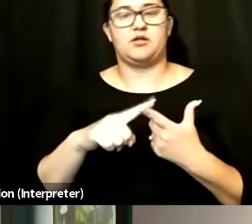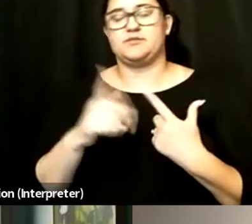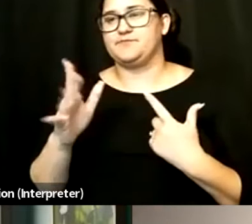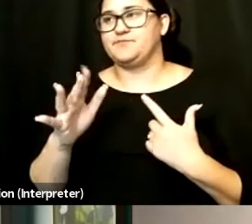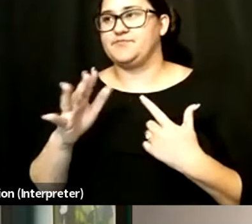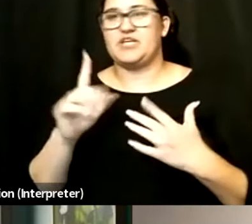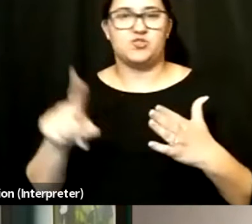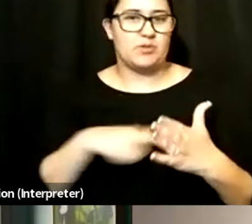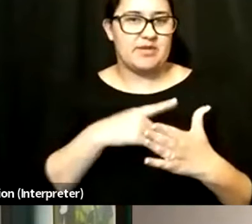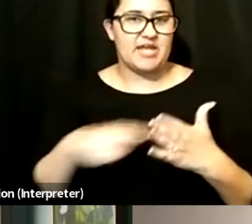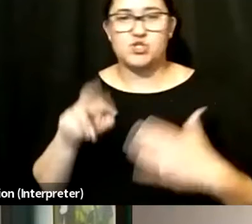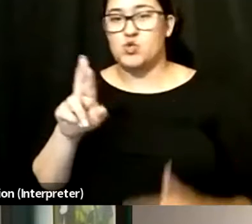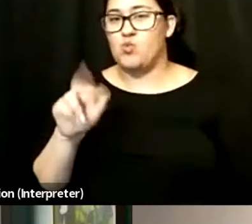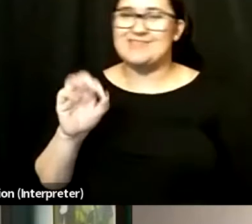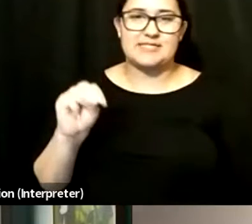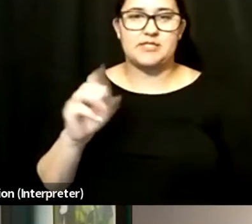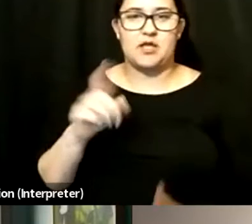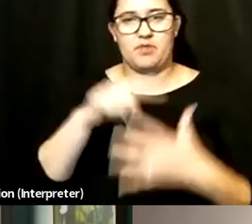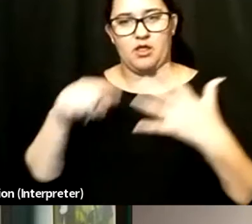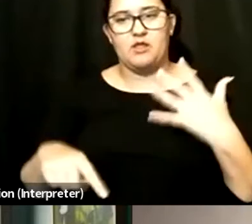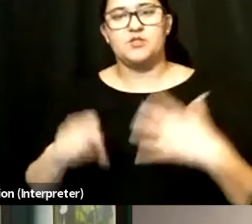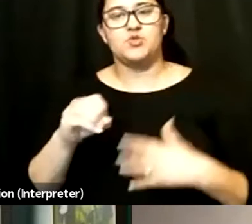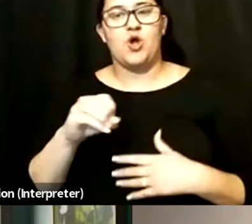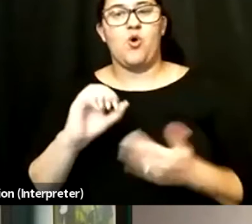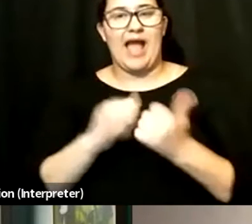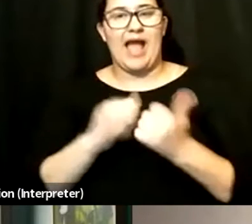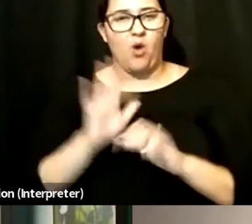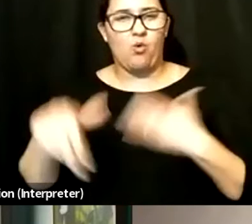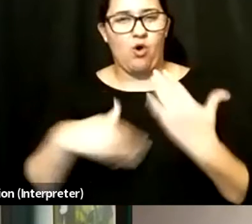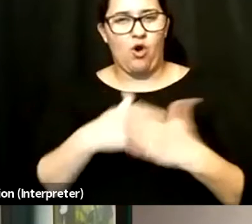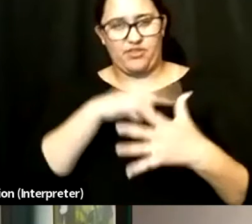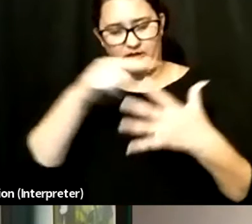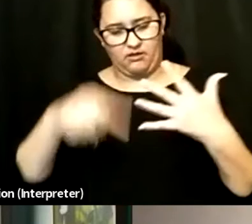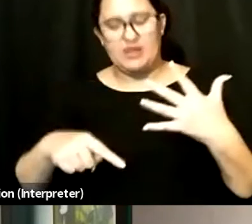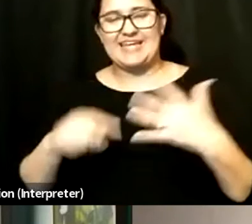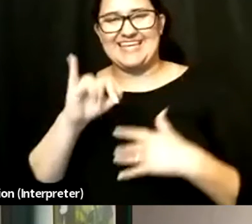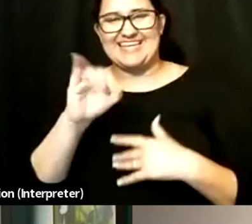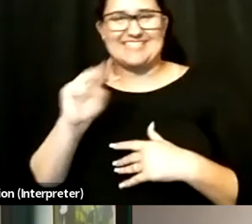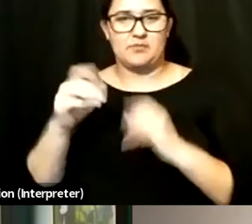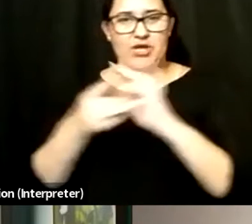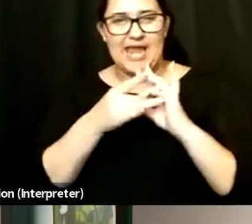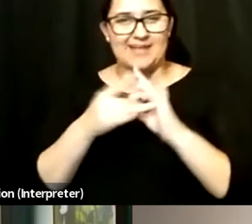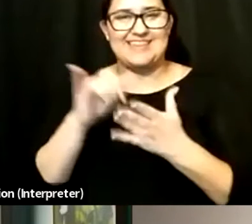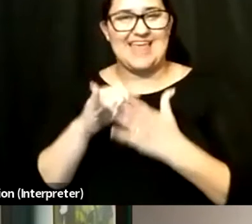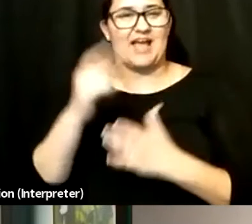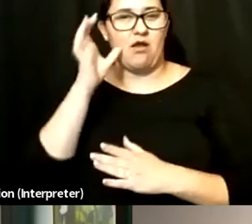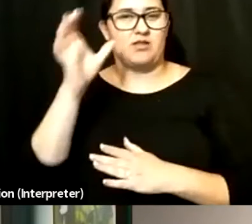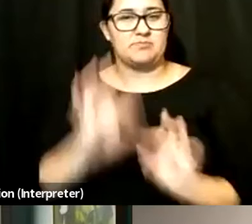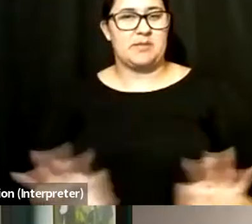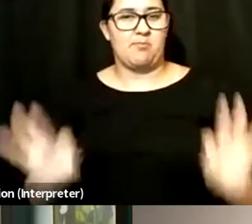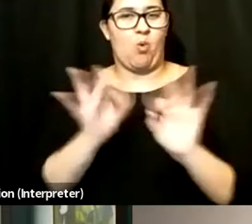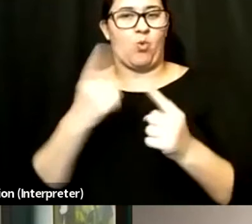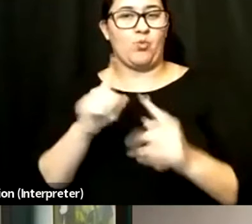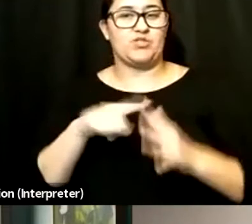just understanding how interconnected a lot of these isms are is really important when we start talking